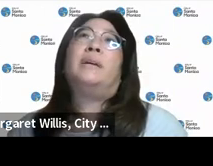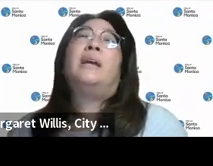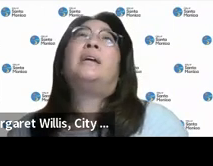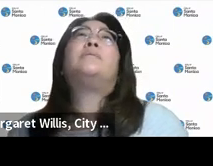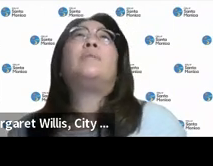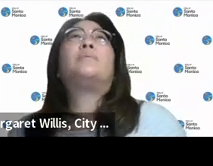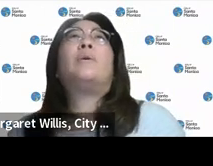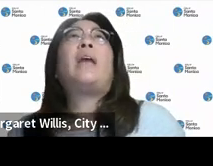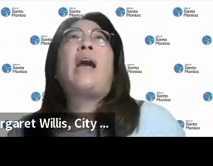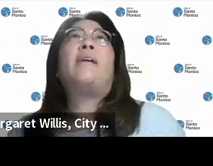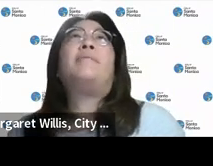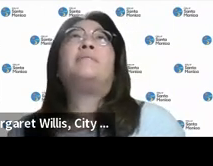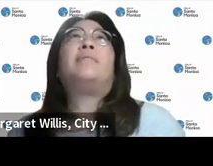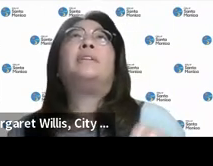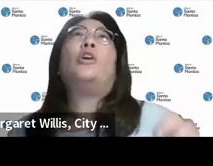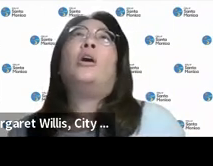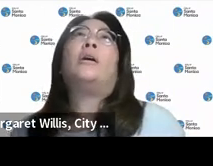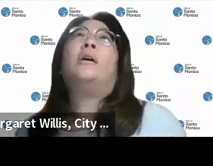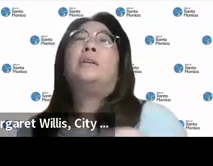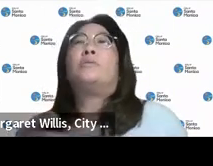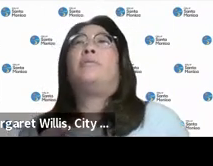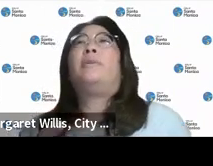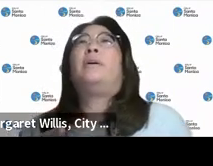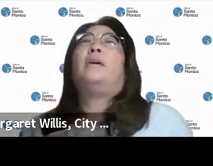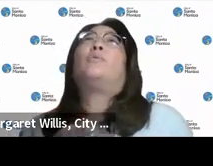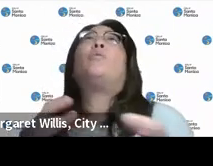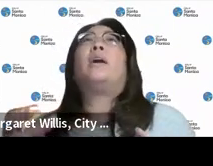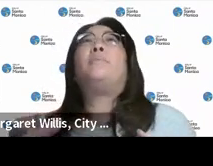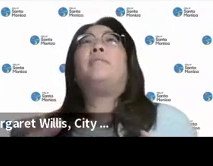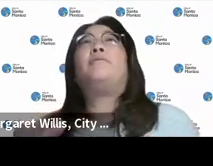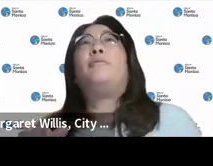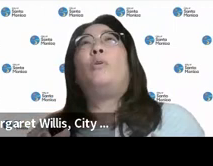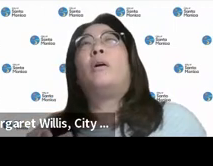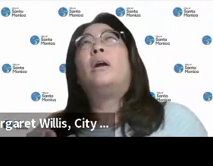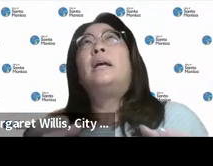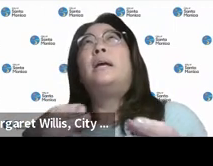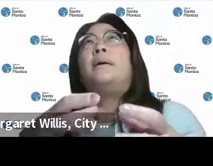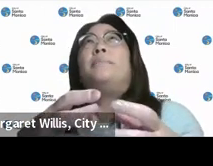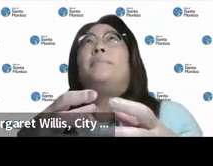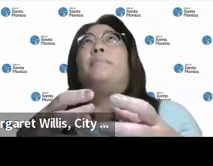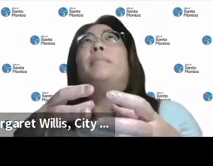system. And so that's why we have this very long sort of requirement for